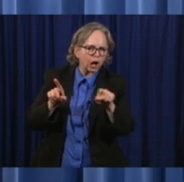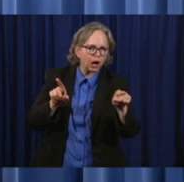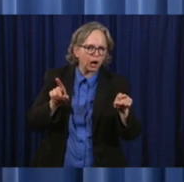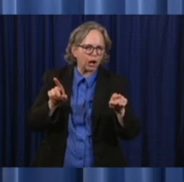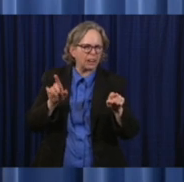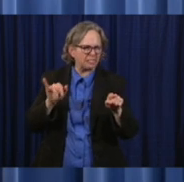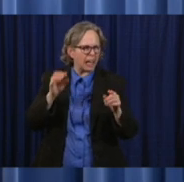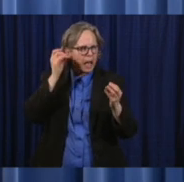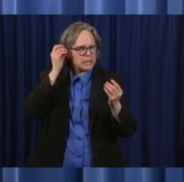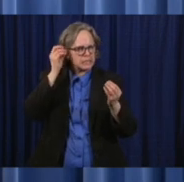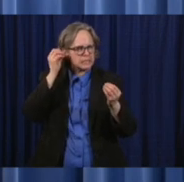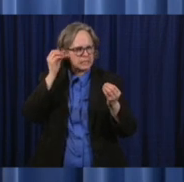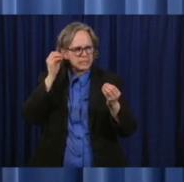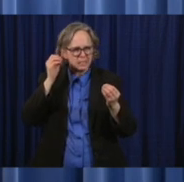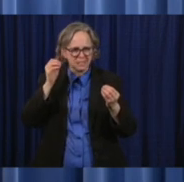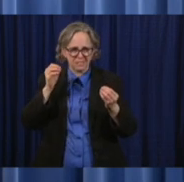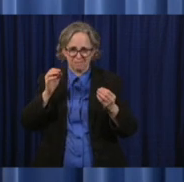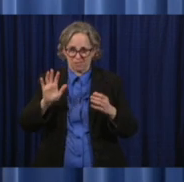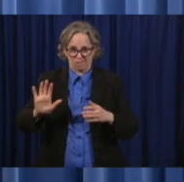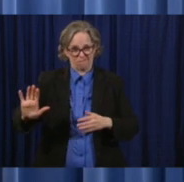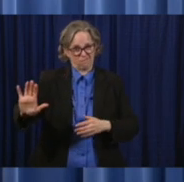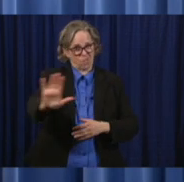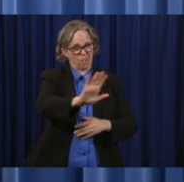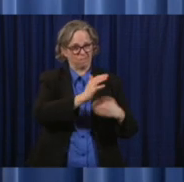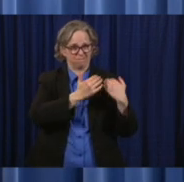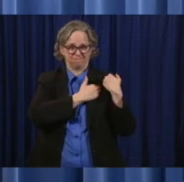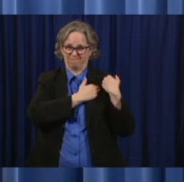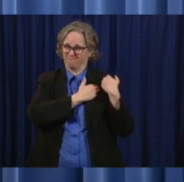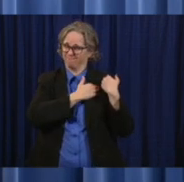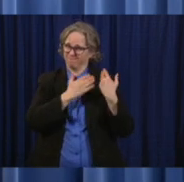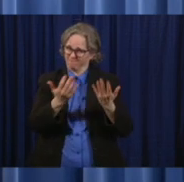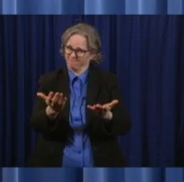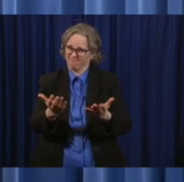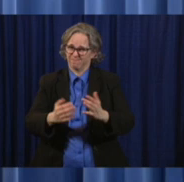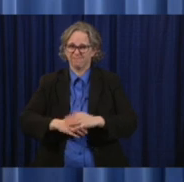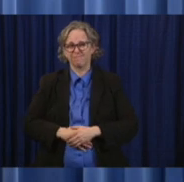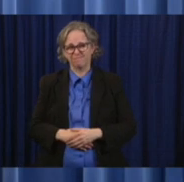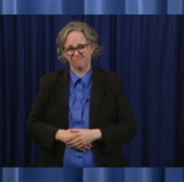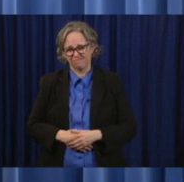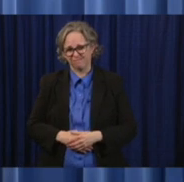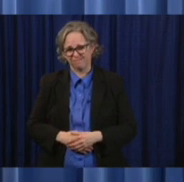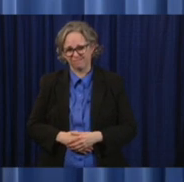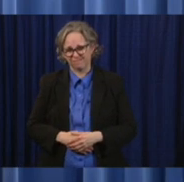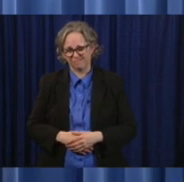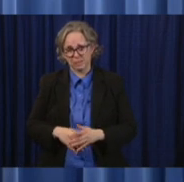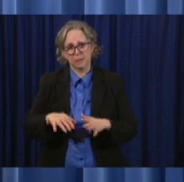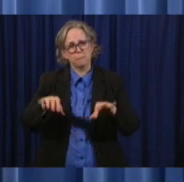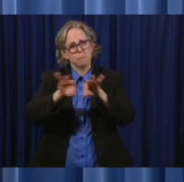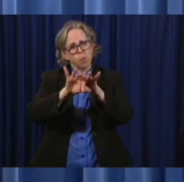two different things. The social distancing, the wearing